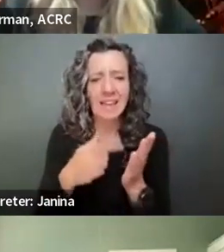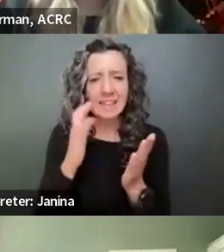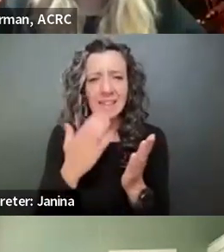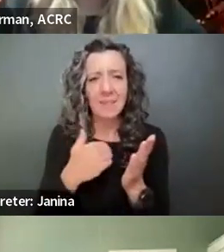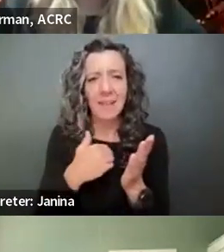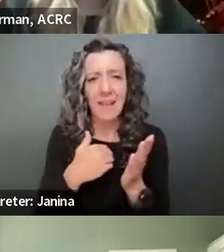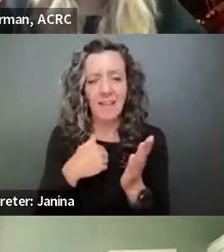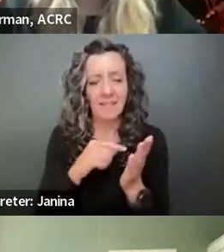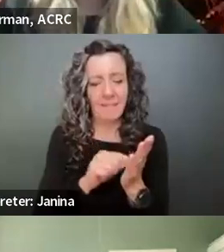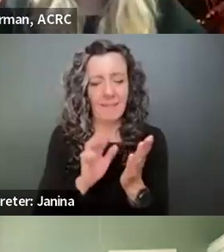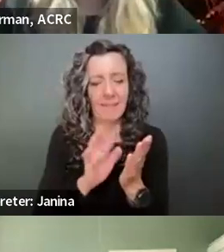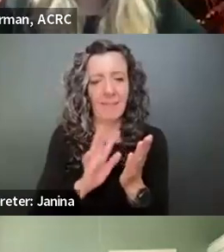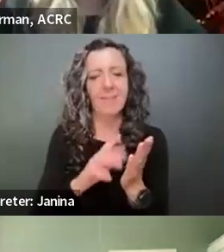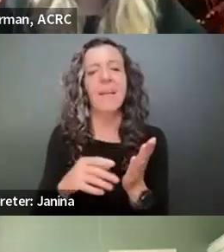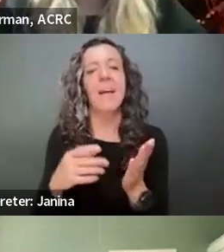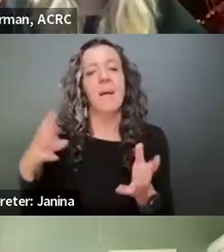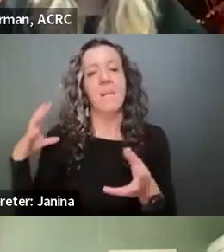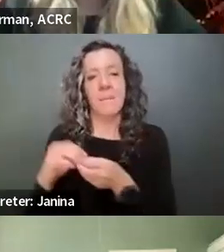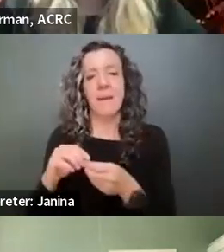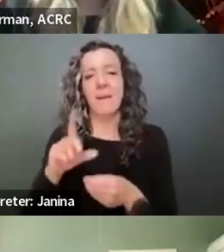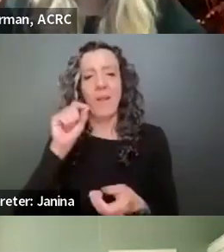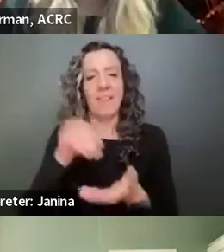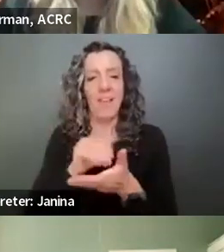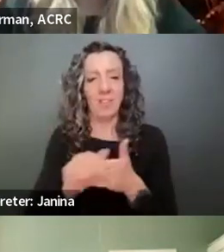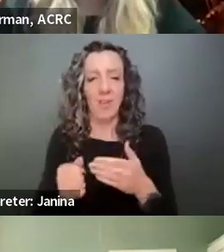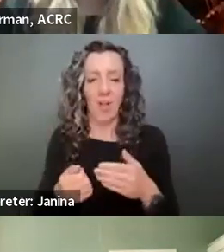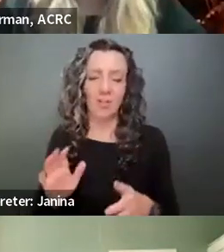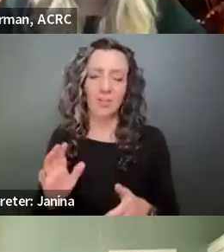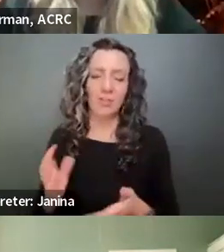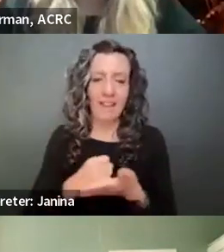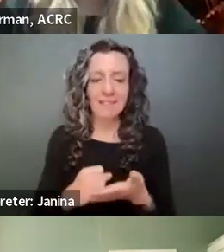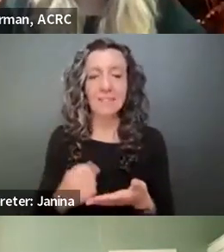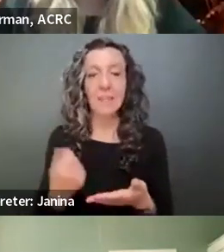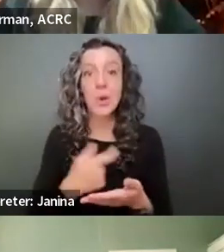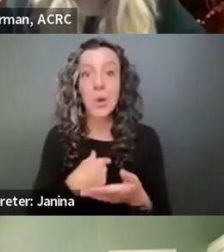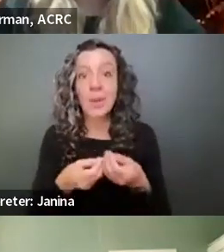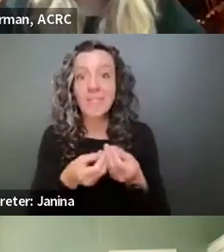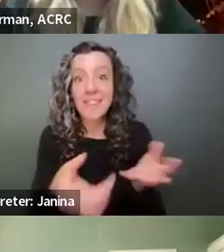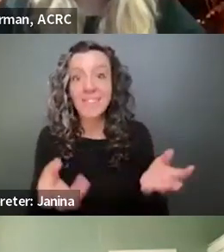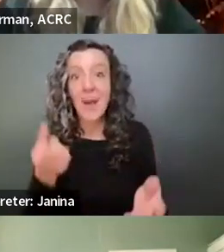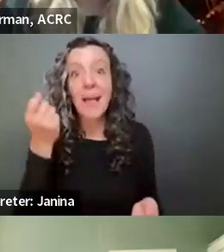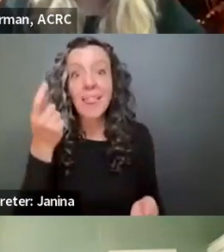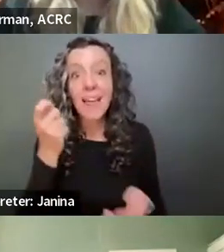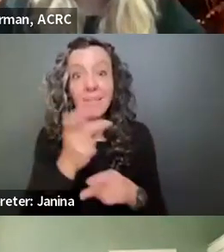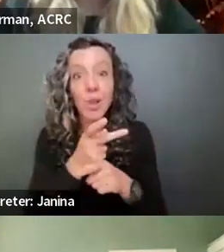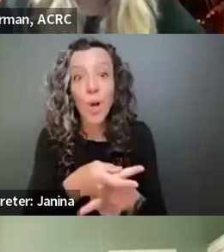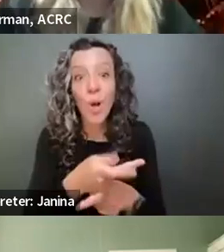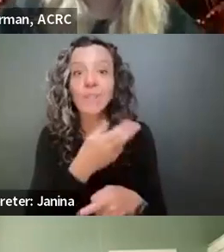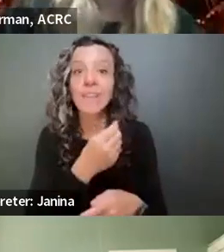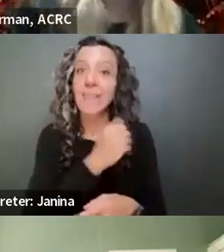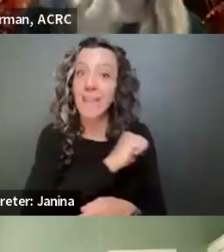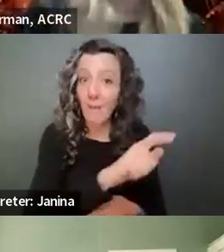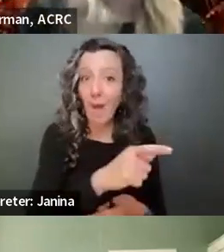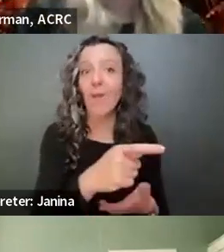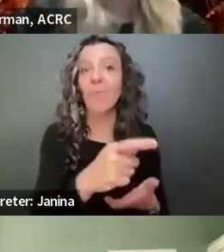to date. We have given out 11 loans, which have been repaid in full. We